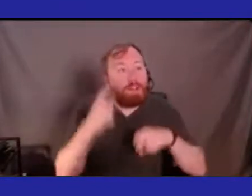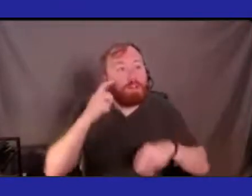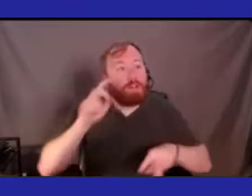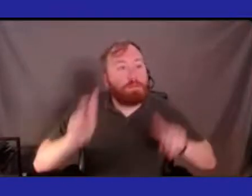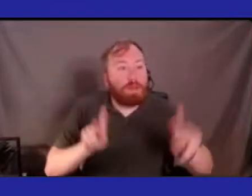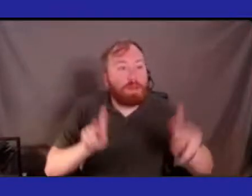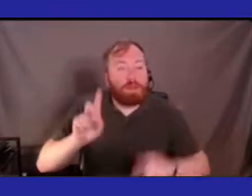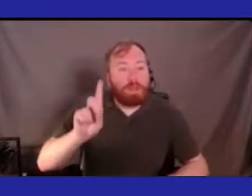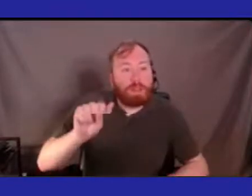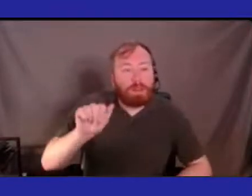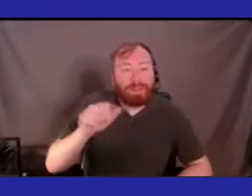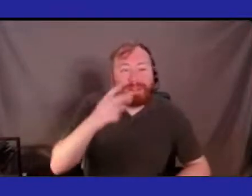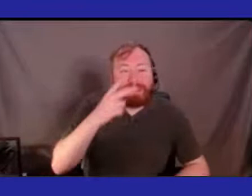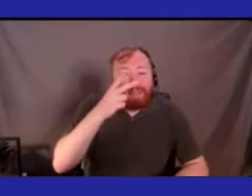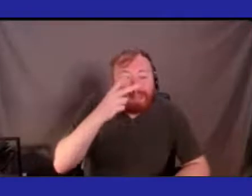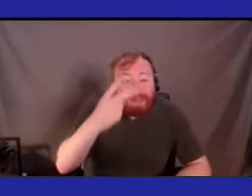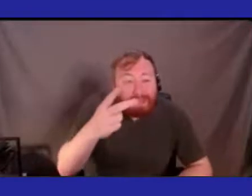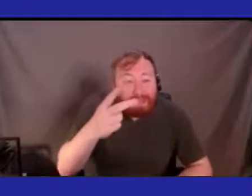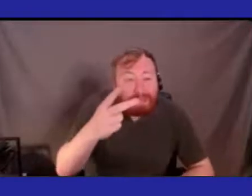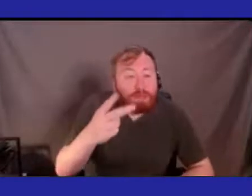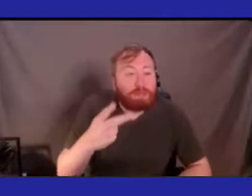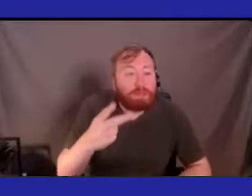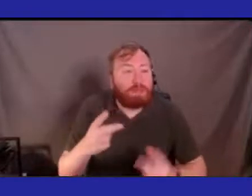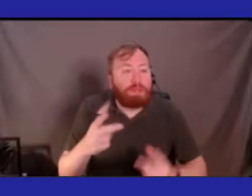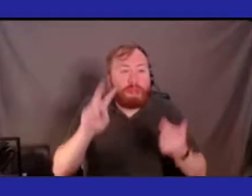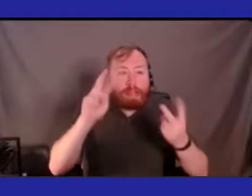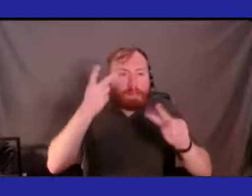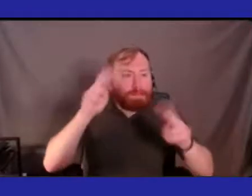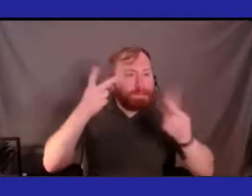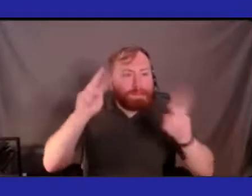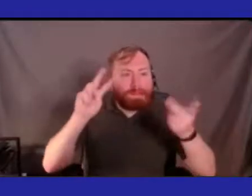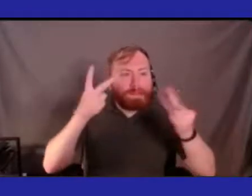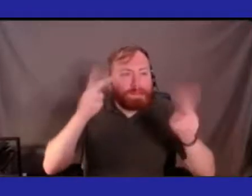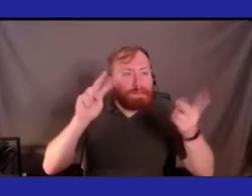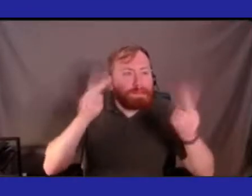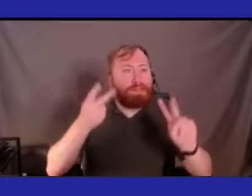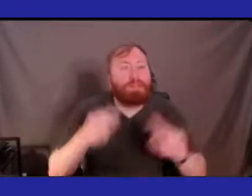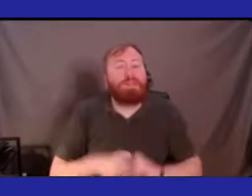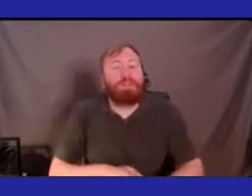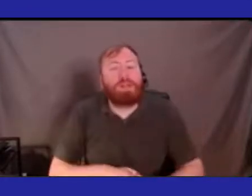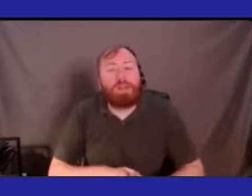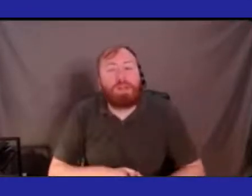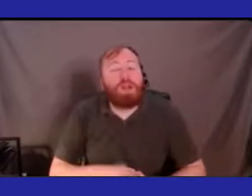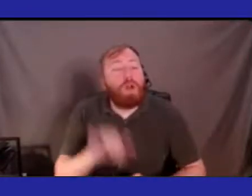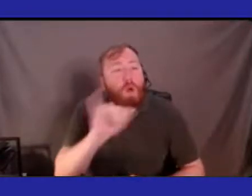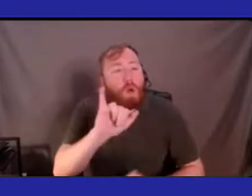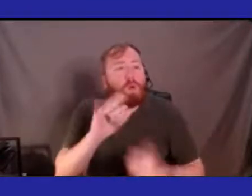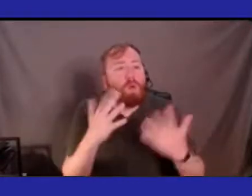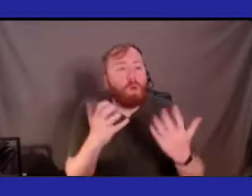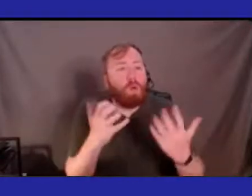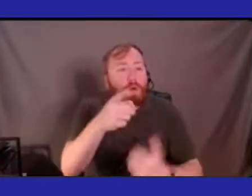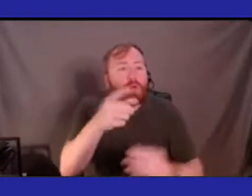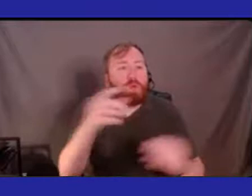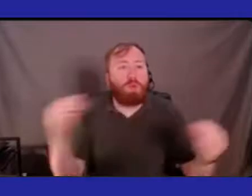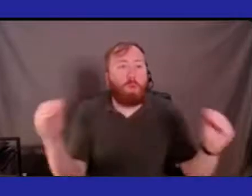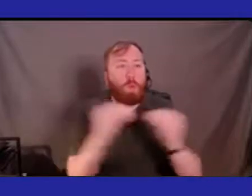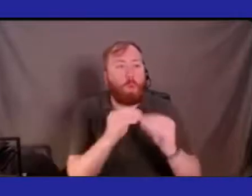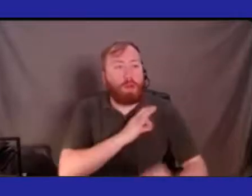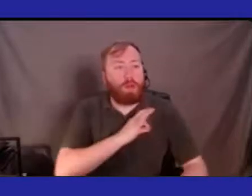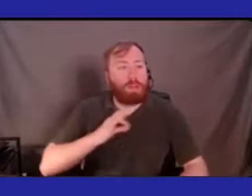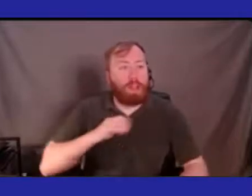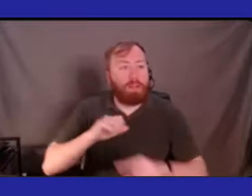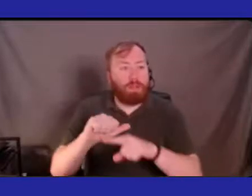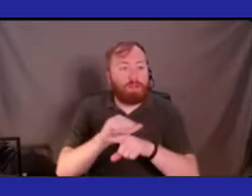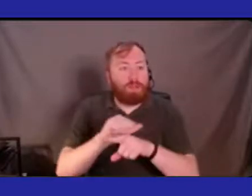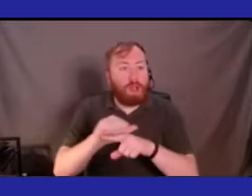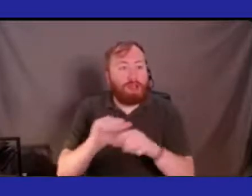disabilities to see them. They do get mixed up very much. I also would like you to have more of your staff be trained